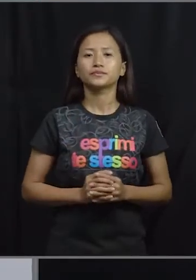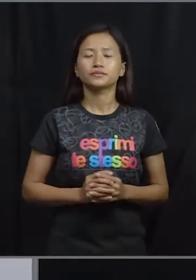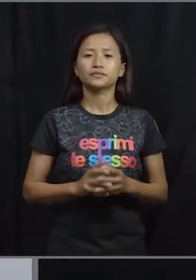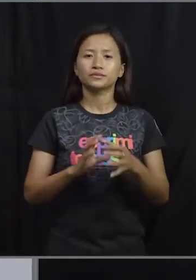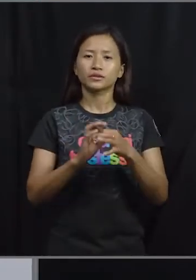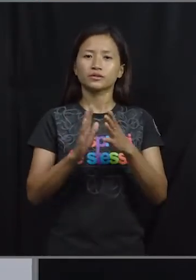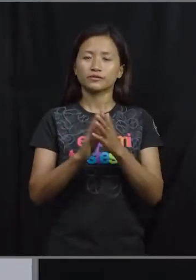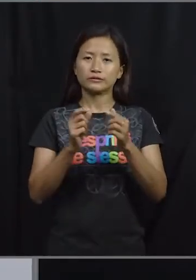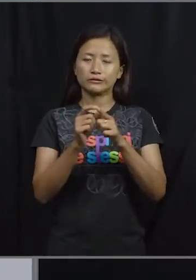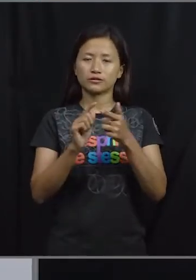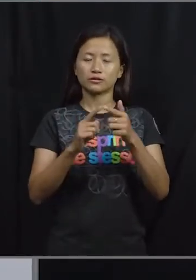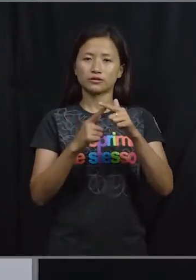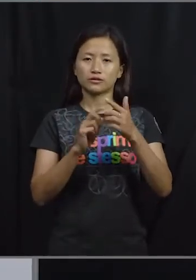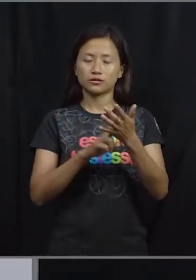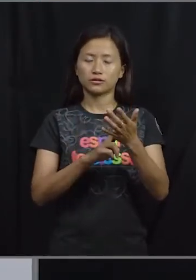of the determinant